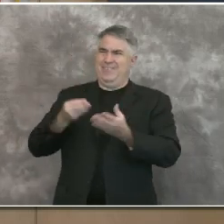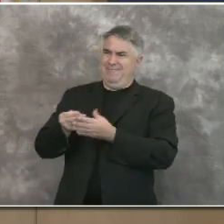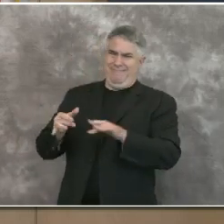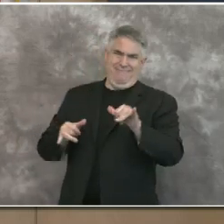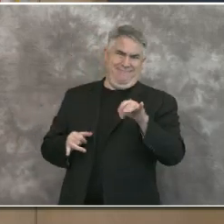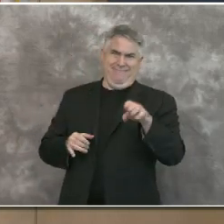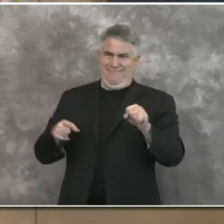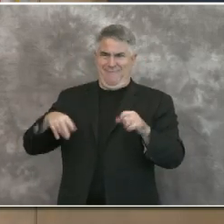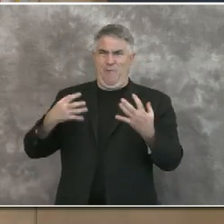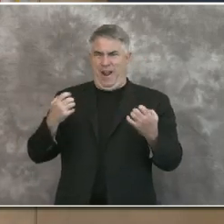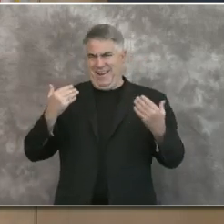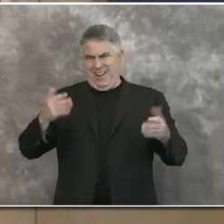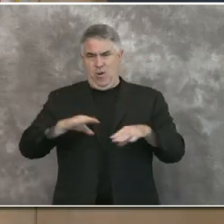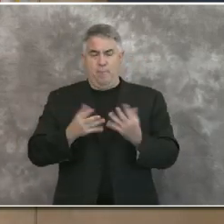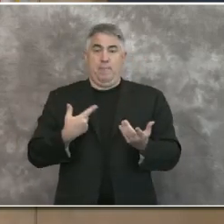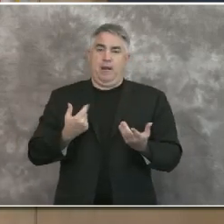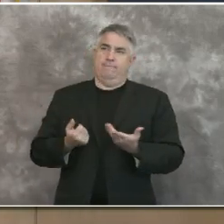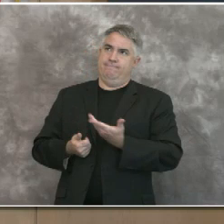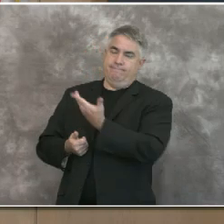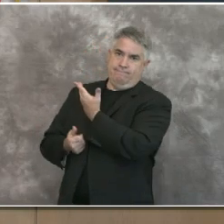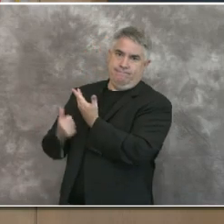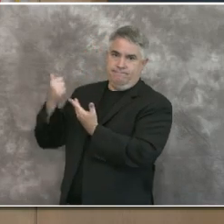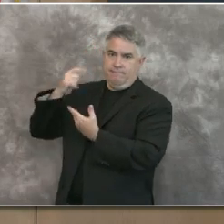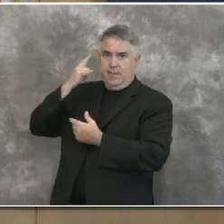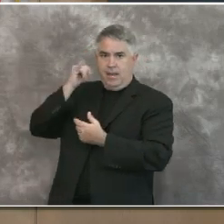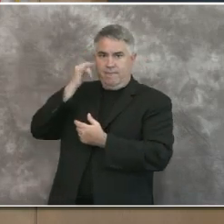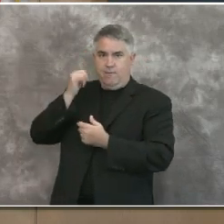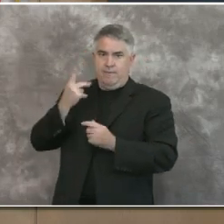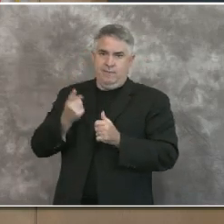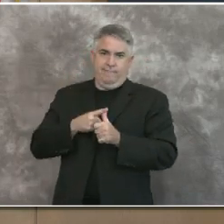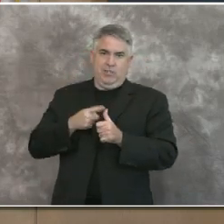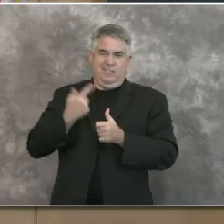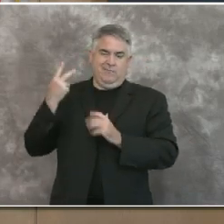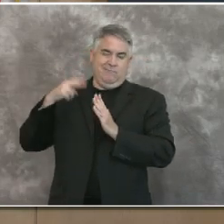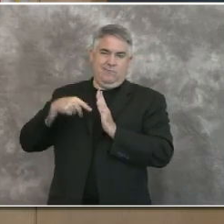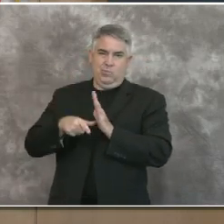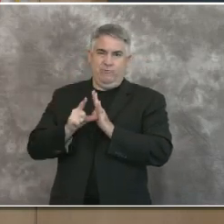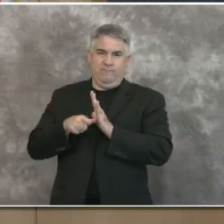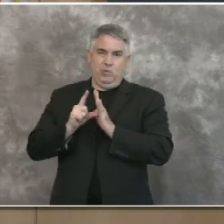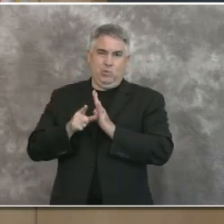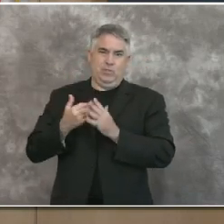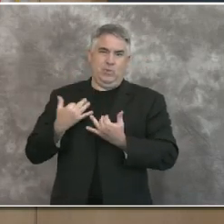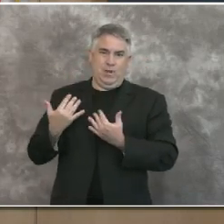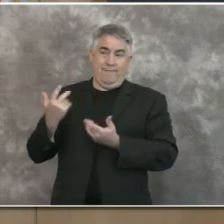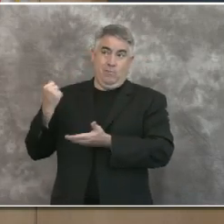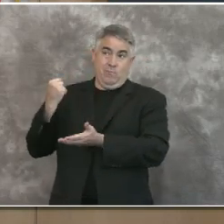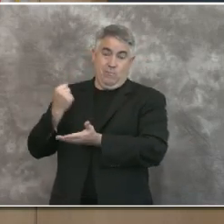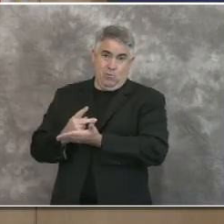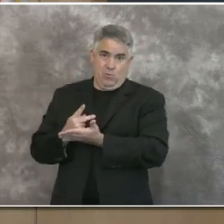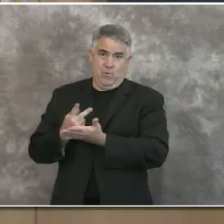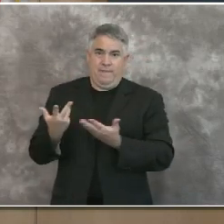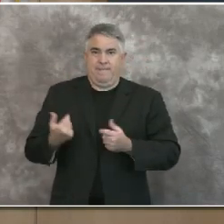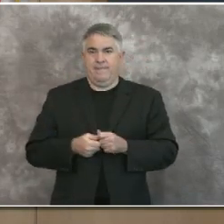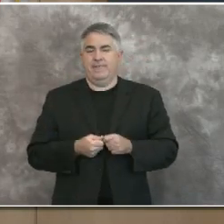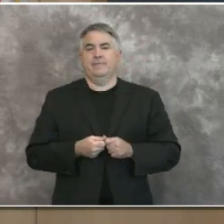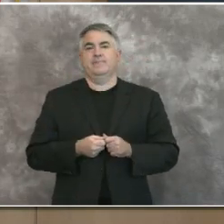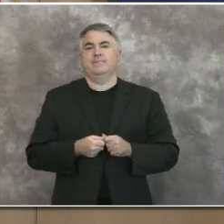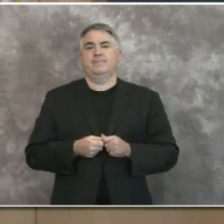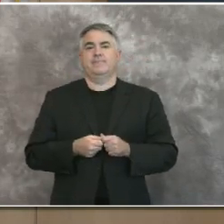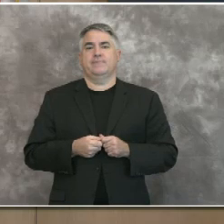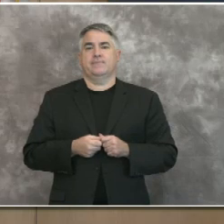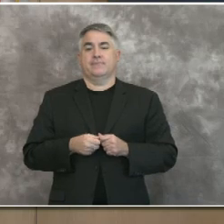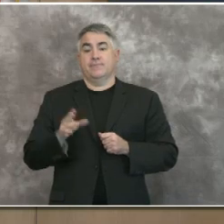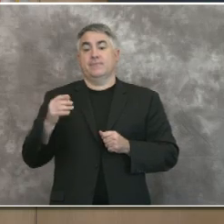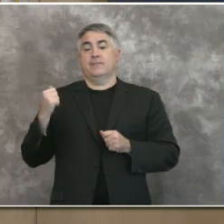to the state of California. They will review them. If they approve them at that point and that point only, will we be allowed in our county to have